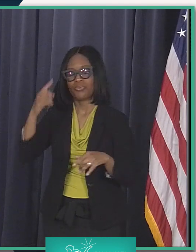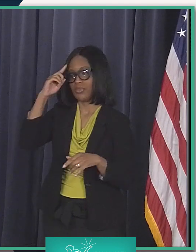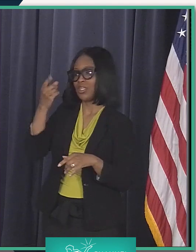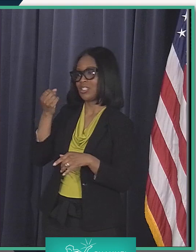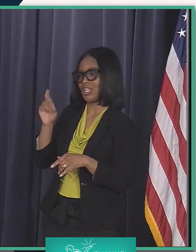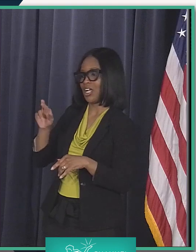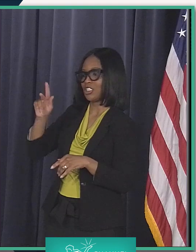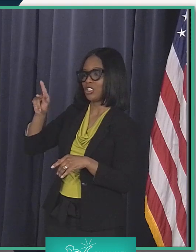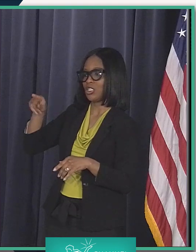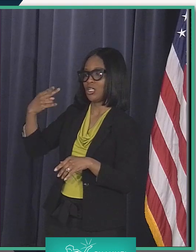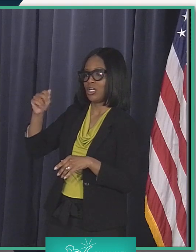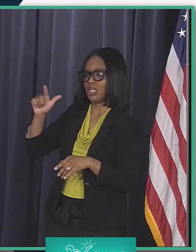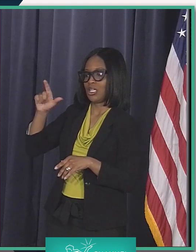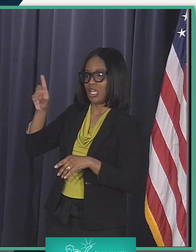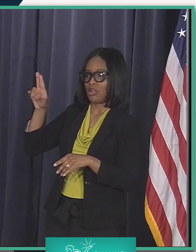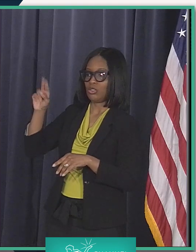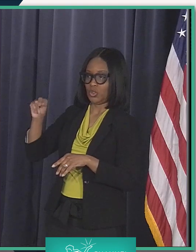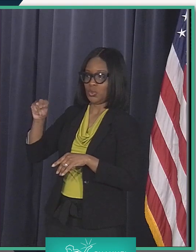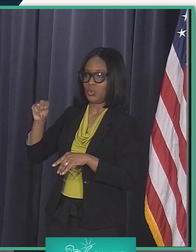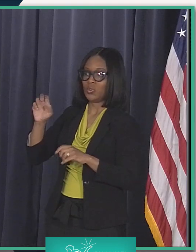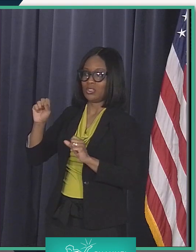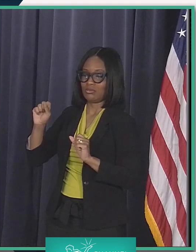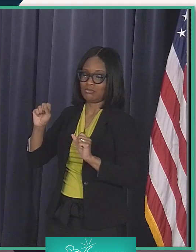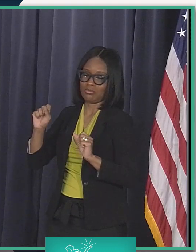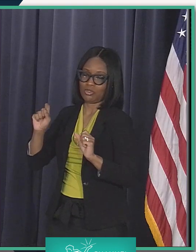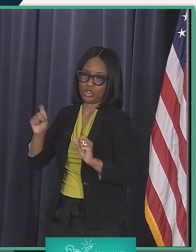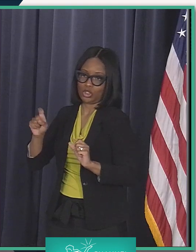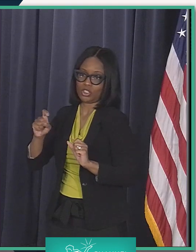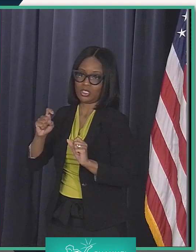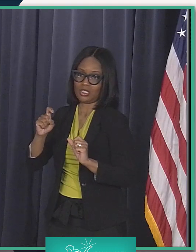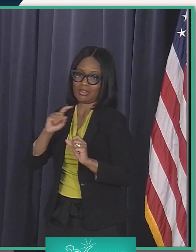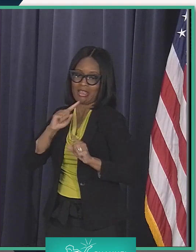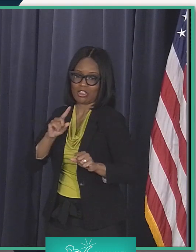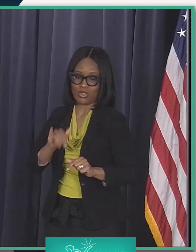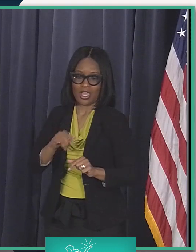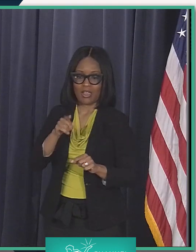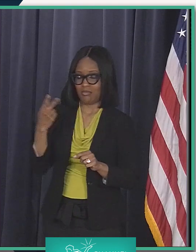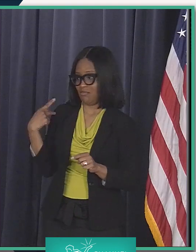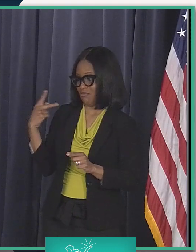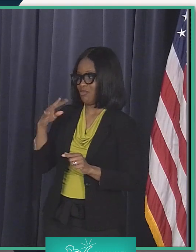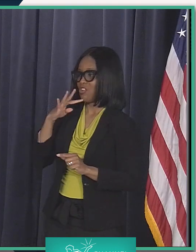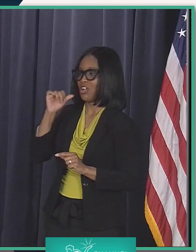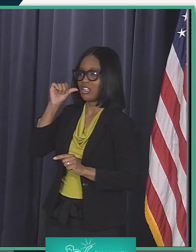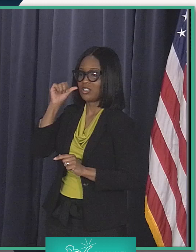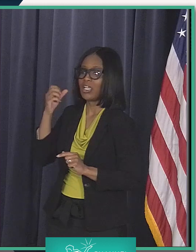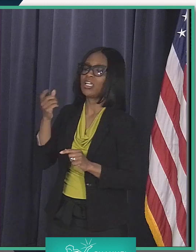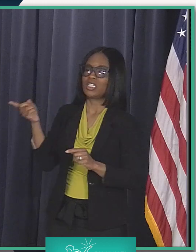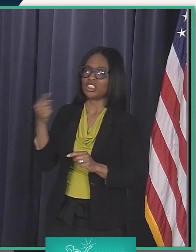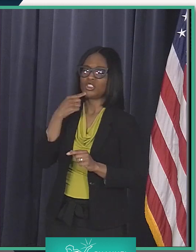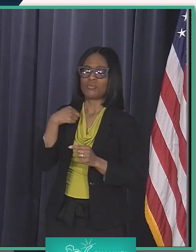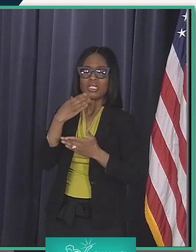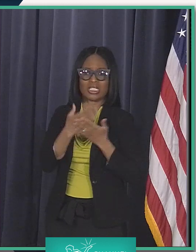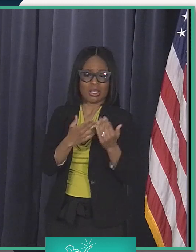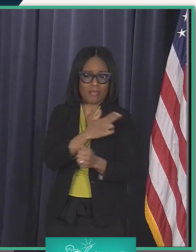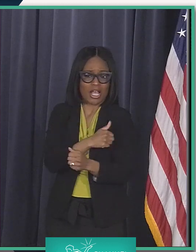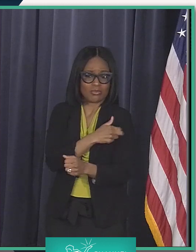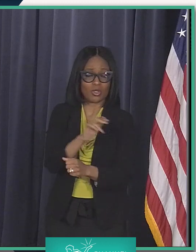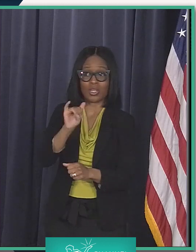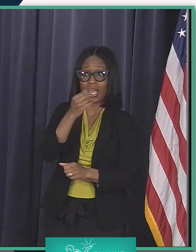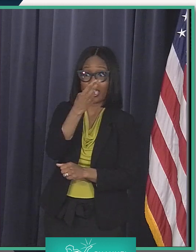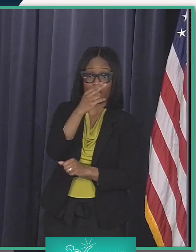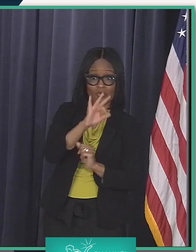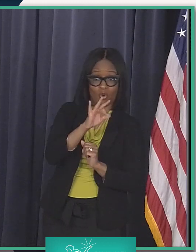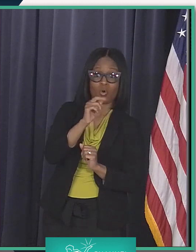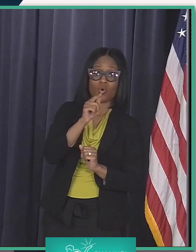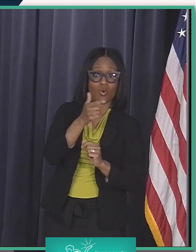should speak to that, and we had a conversation yesterday, and she pointed out to me, you have some hospital systems like Henry Ford who